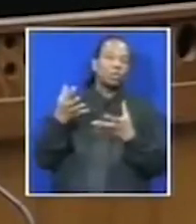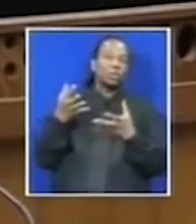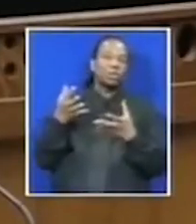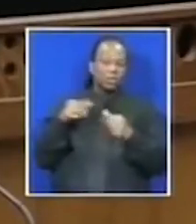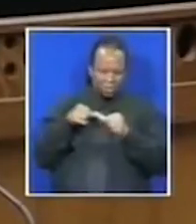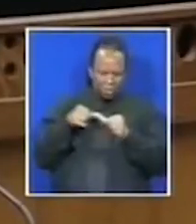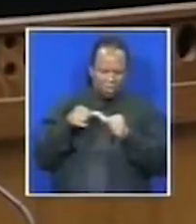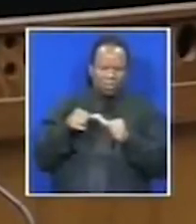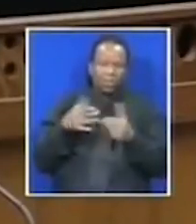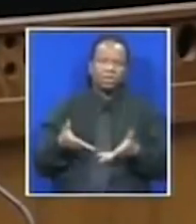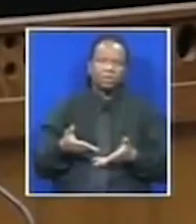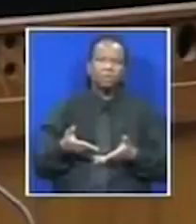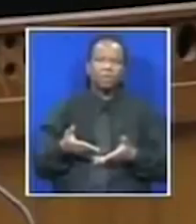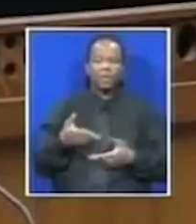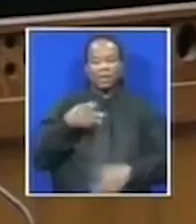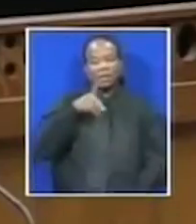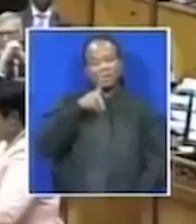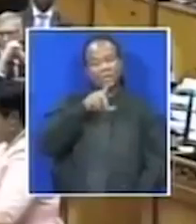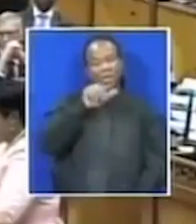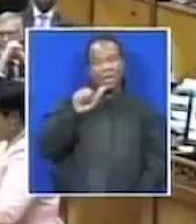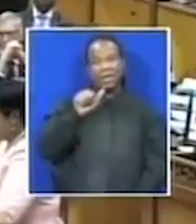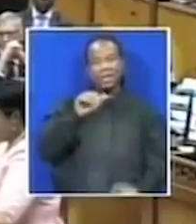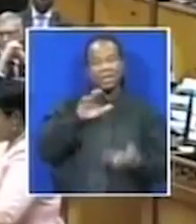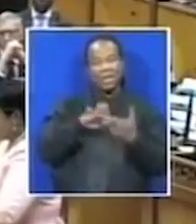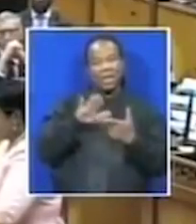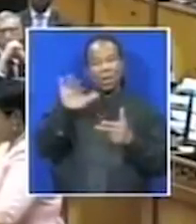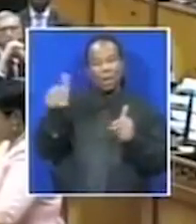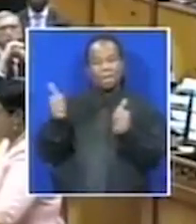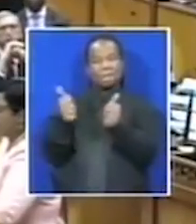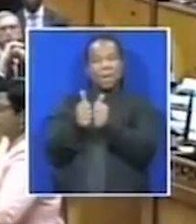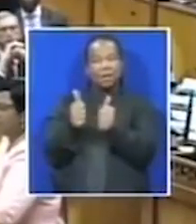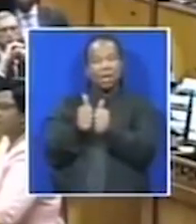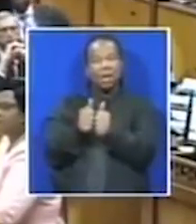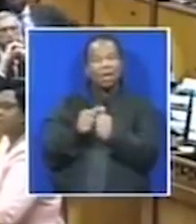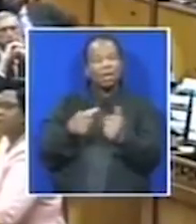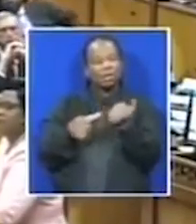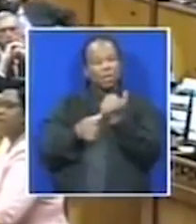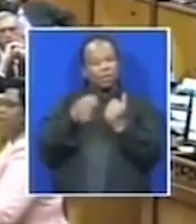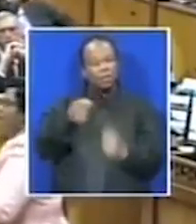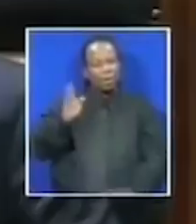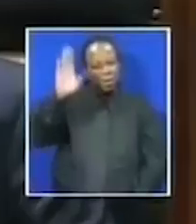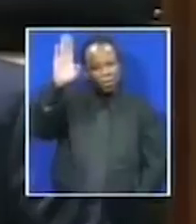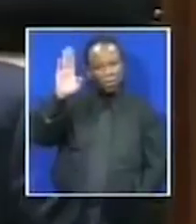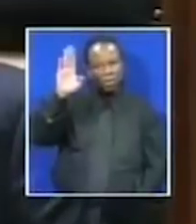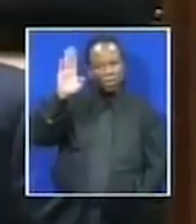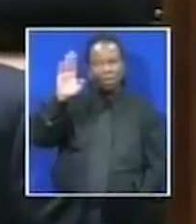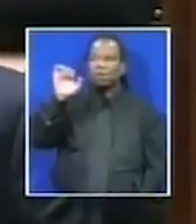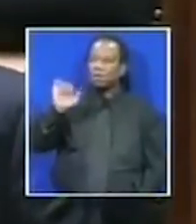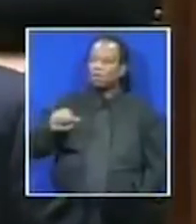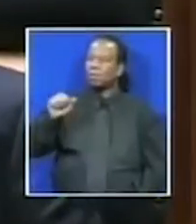Continuously, the DA and the DA and its allies Deputy present... Speaker. Yes, honourable member.